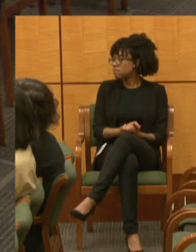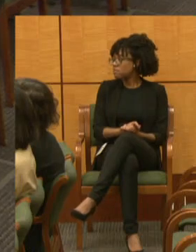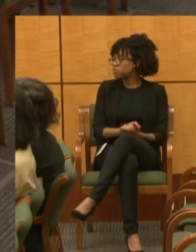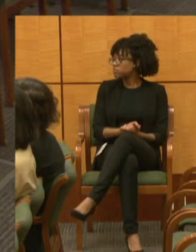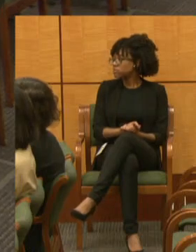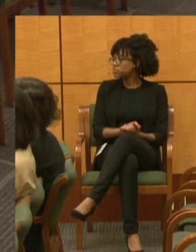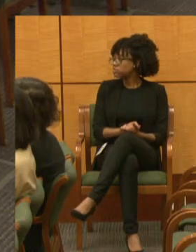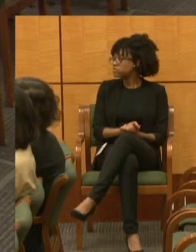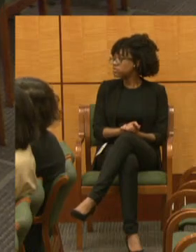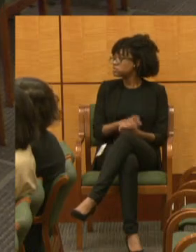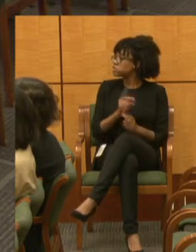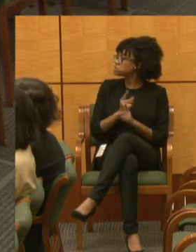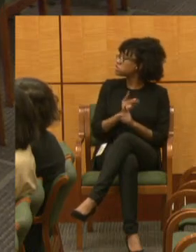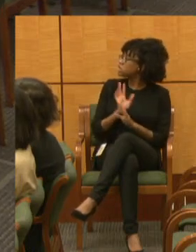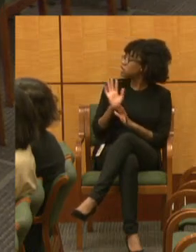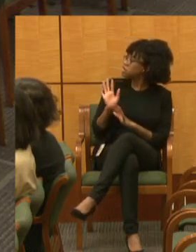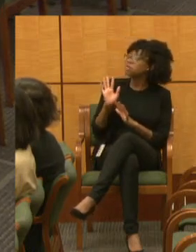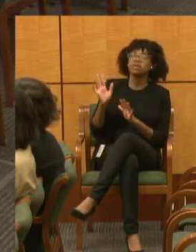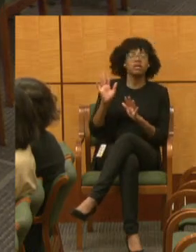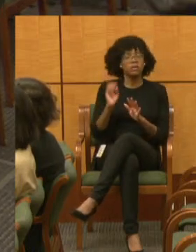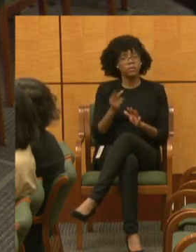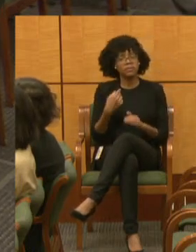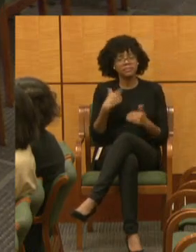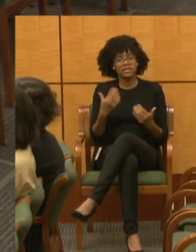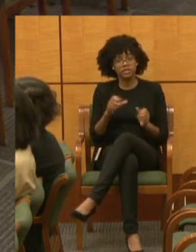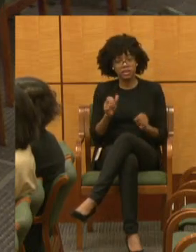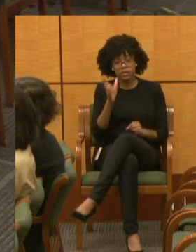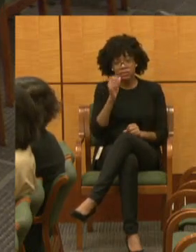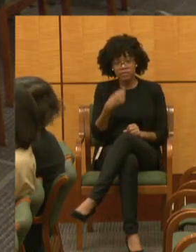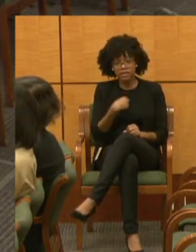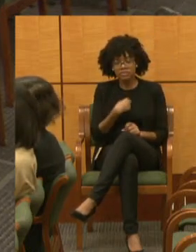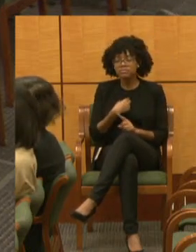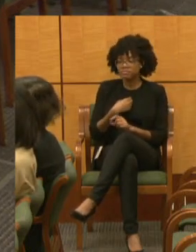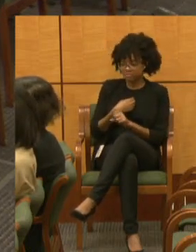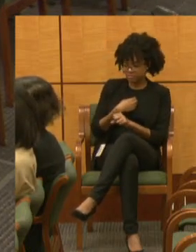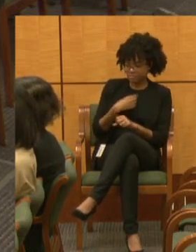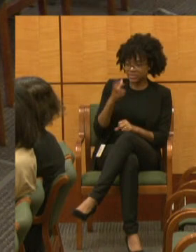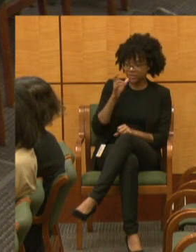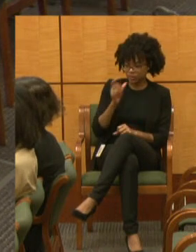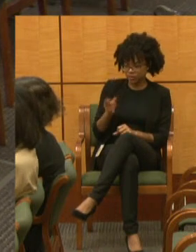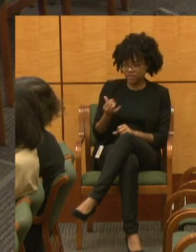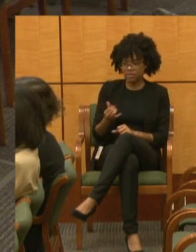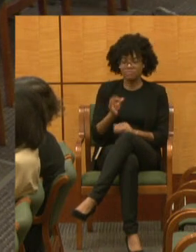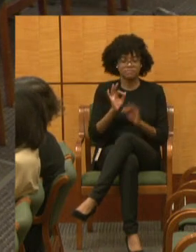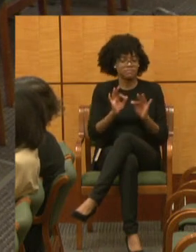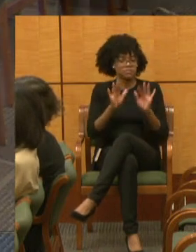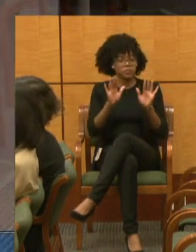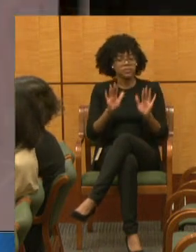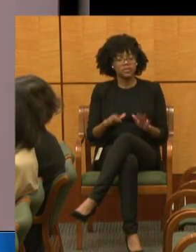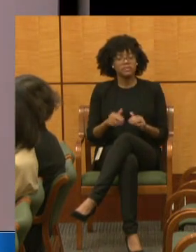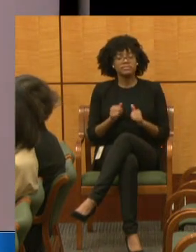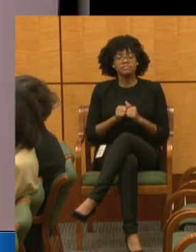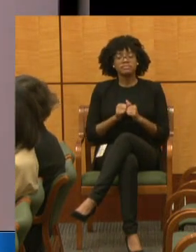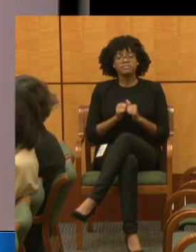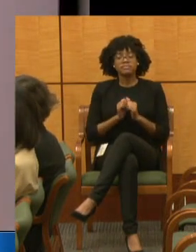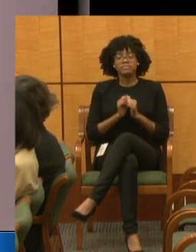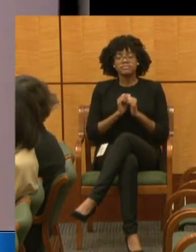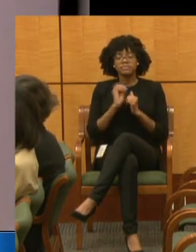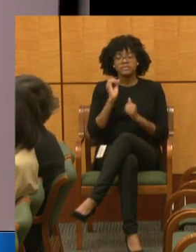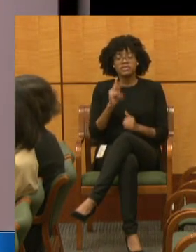Uh, Yep, I'm here. Can you guys hear me? yeah, now we got you, sure. Wonderful.